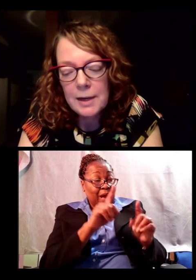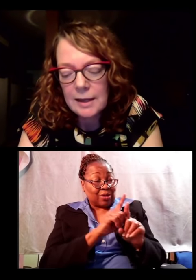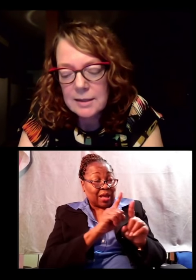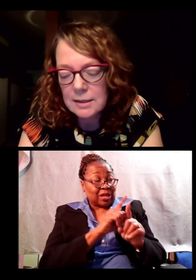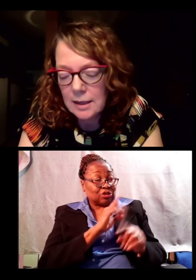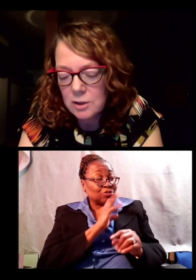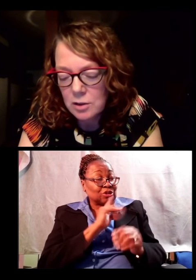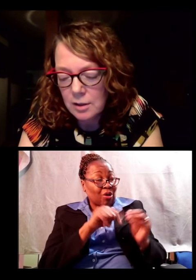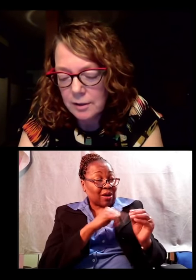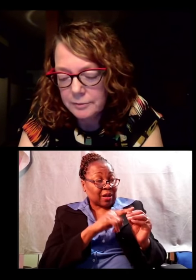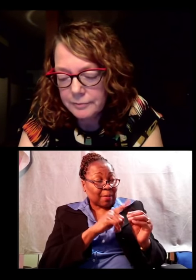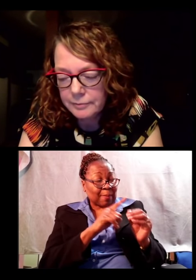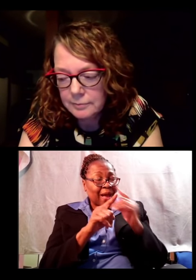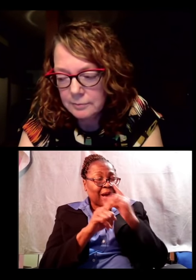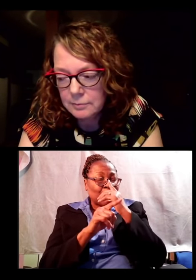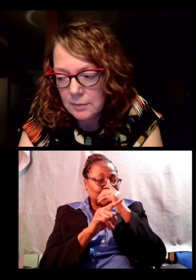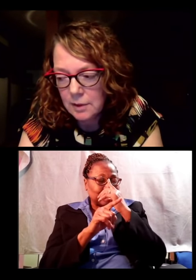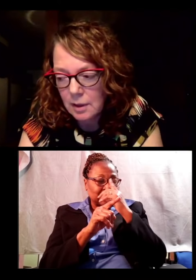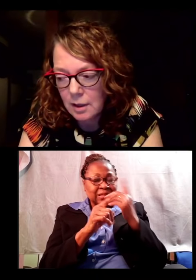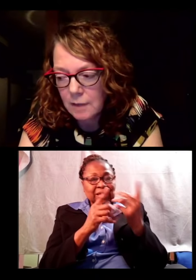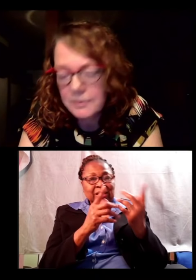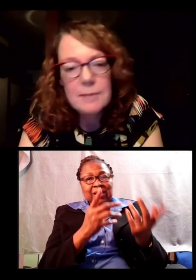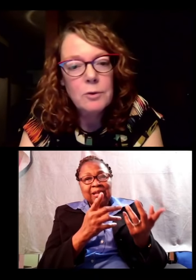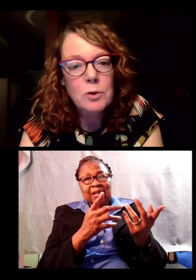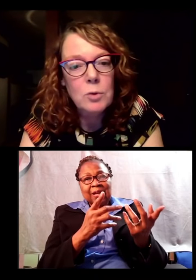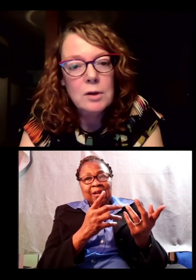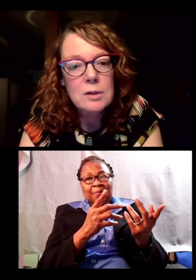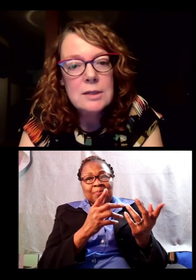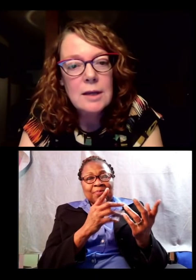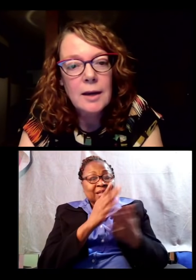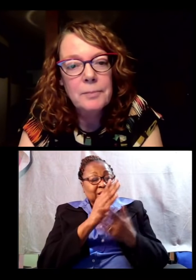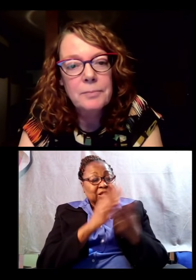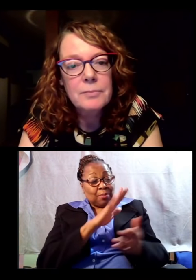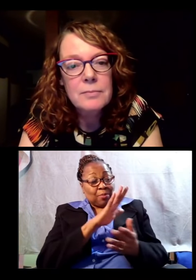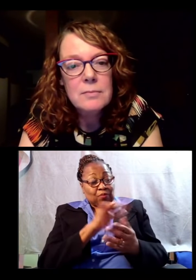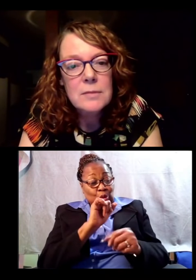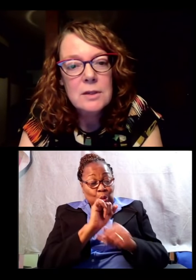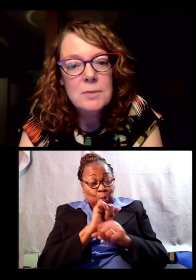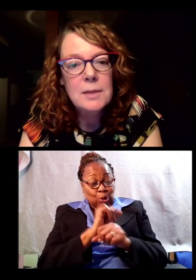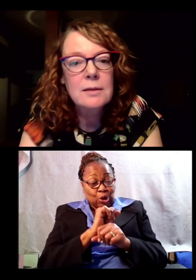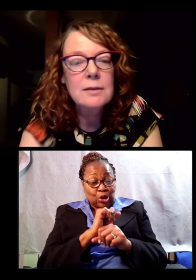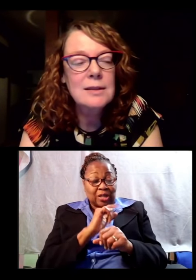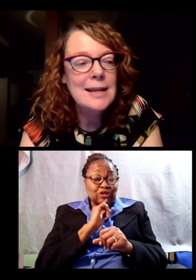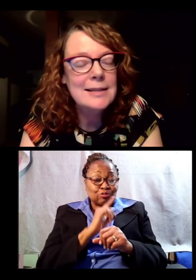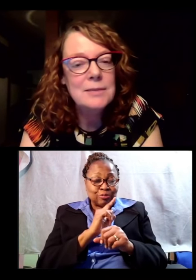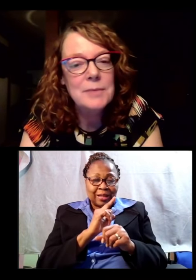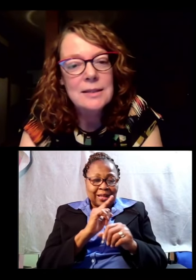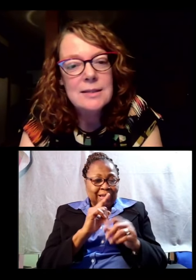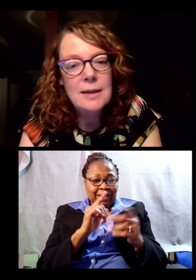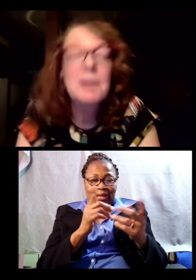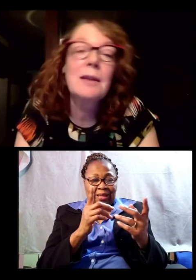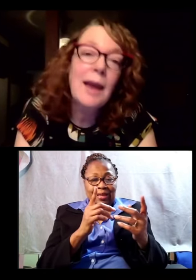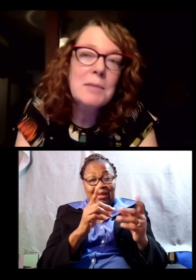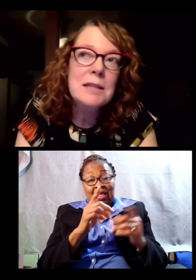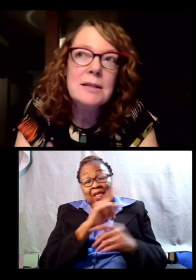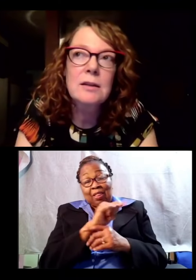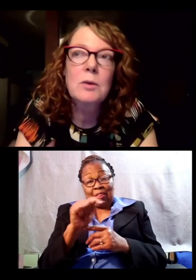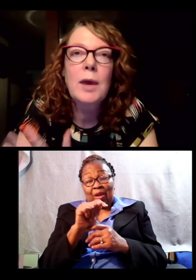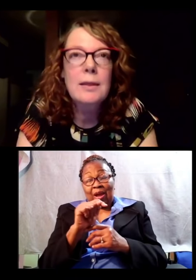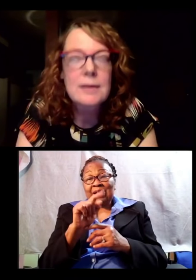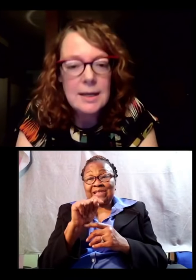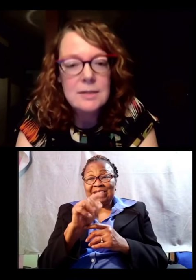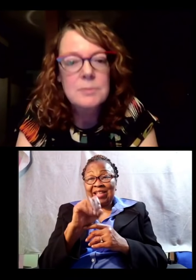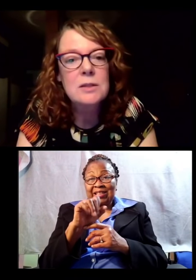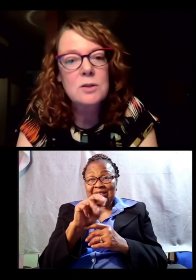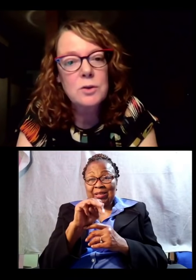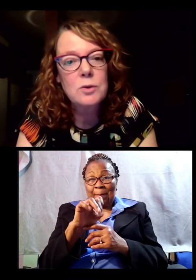of open-ended nature of some of your works. to me, the testaments, I mean, The Handmaid's Tale in a